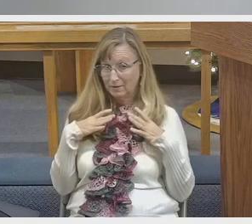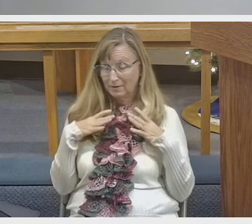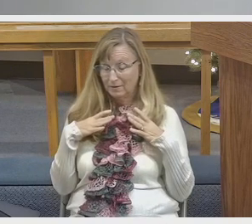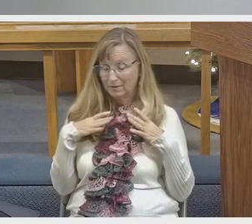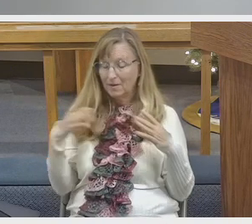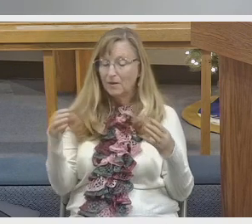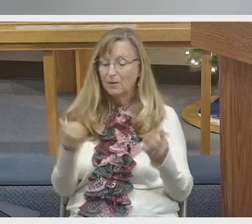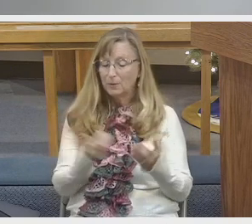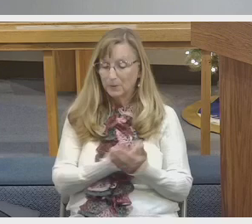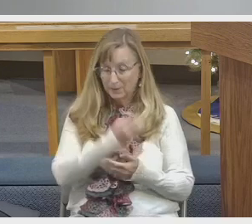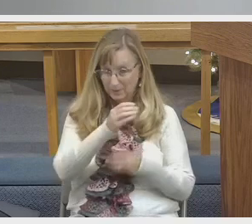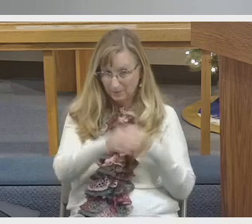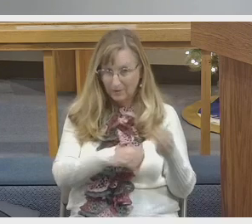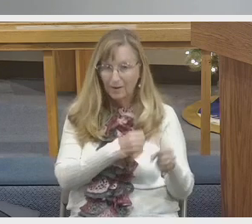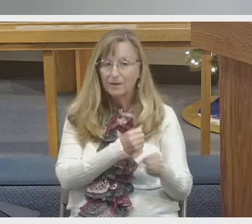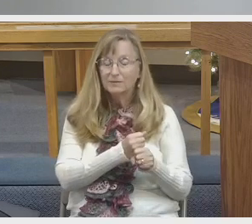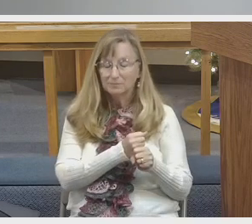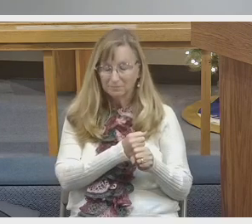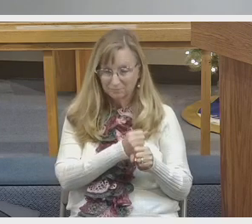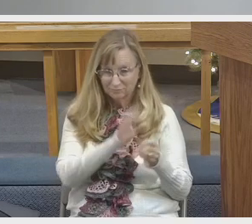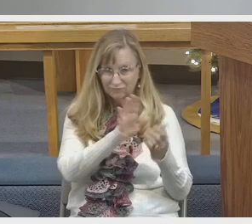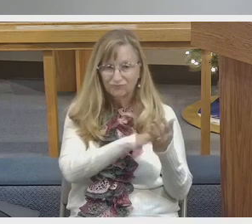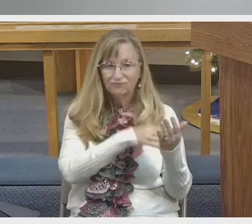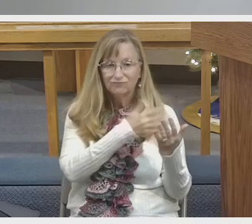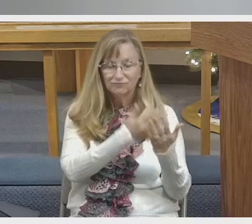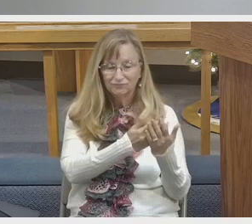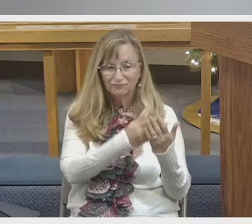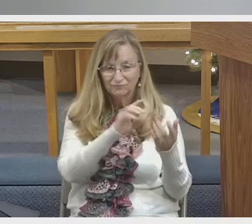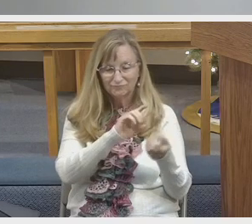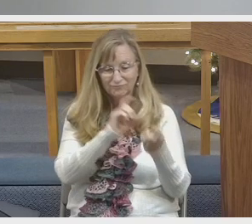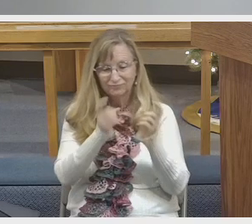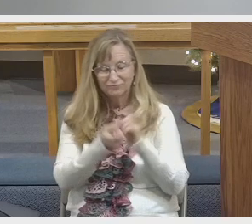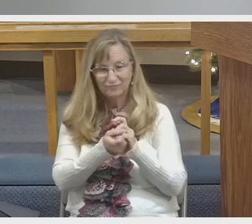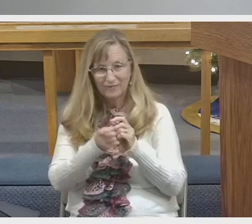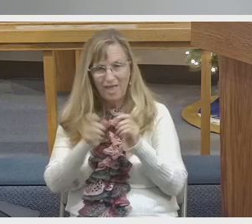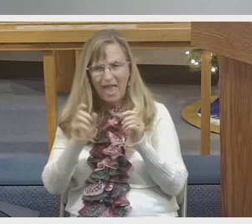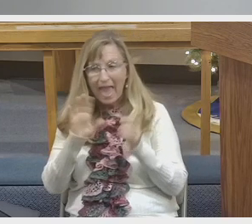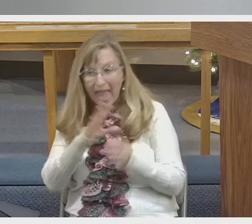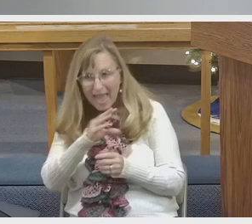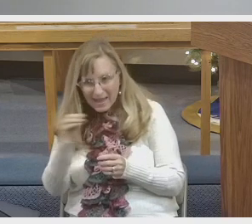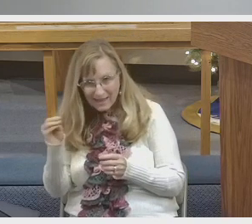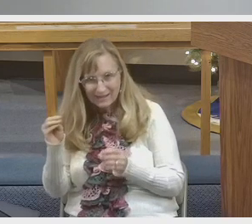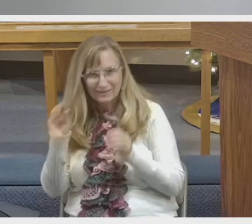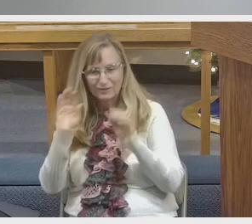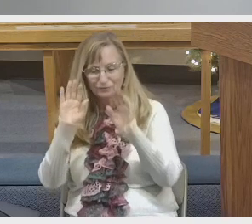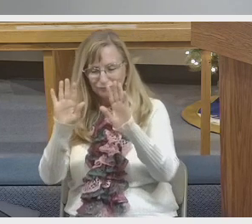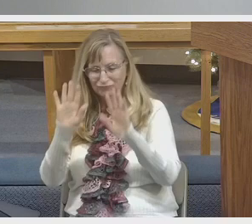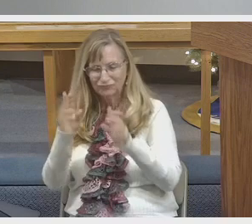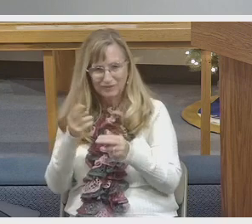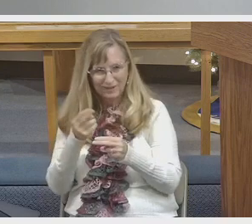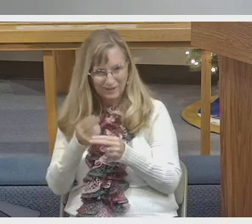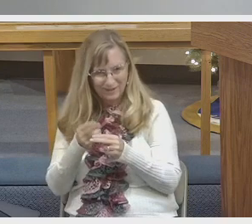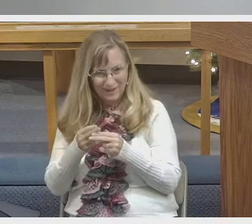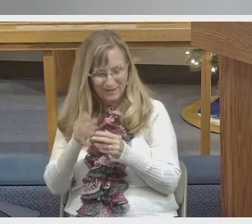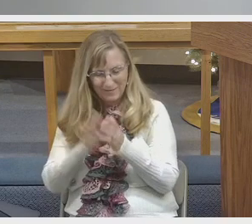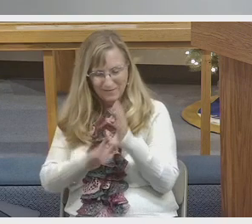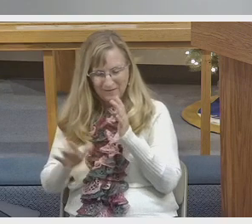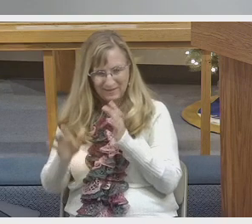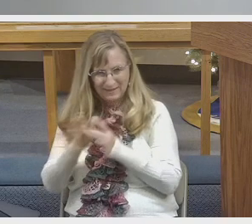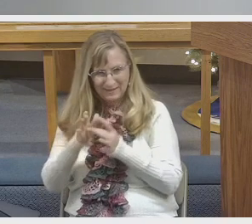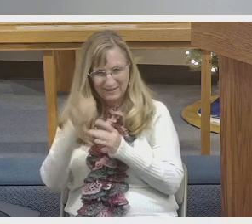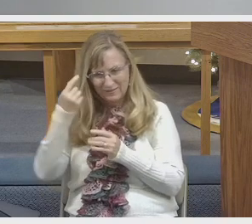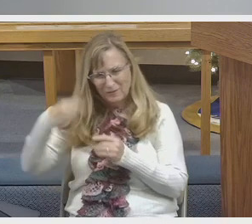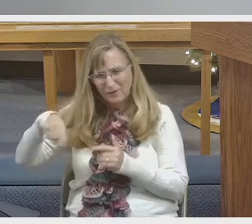Not only the change on a calendar, but the wondrous name of Jesus for you. May